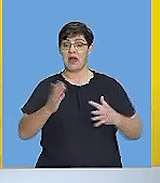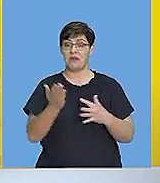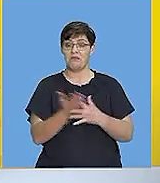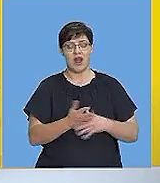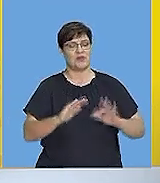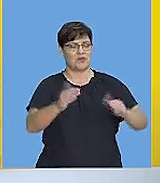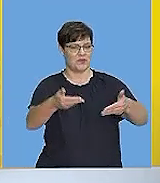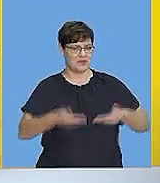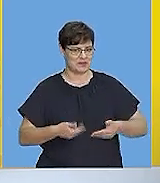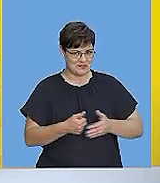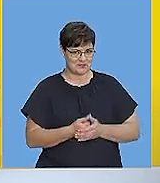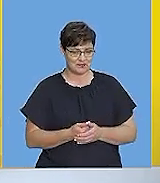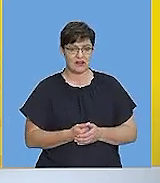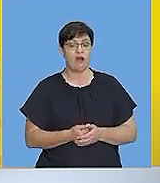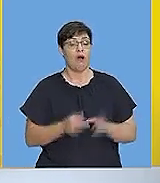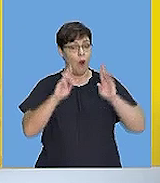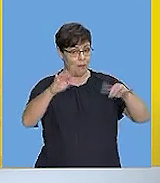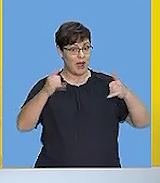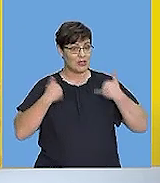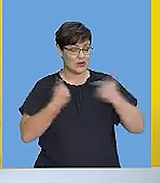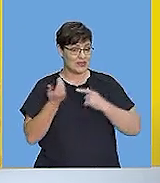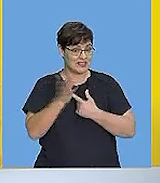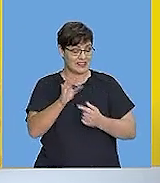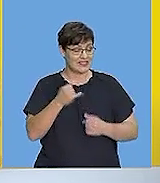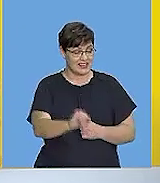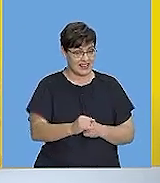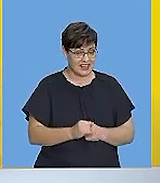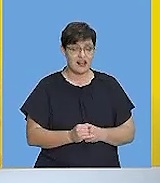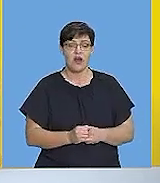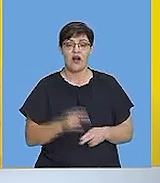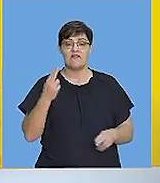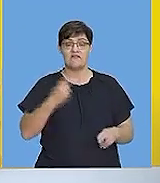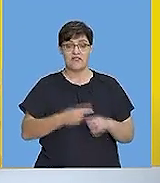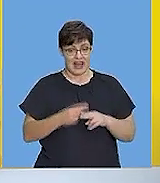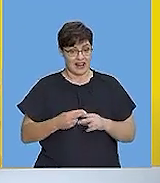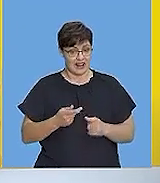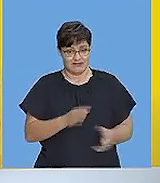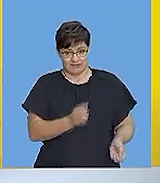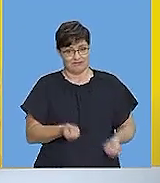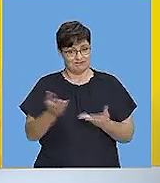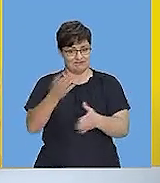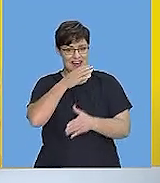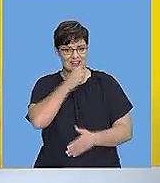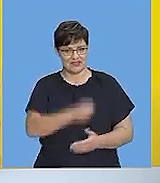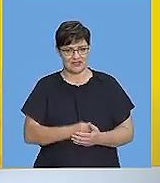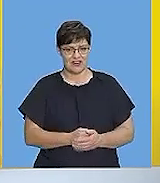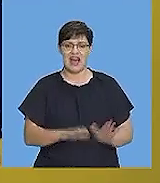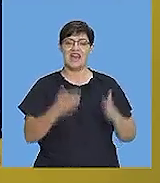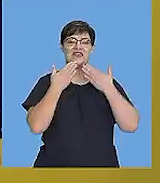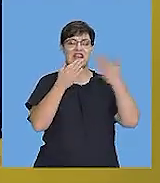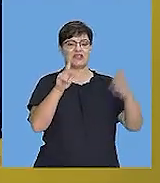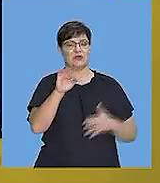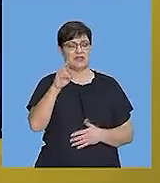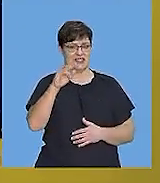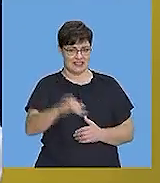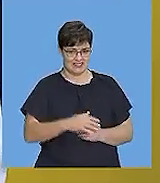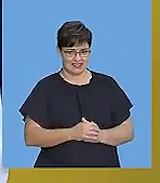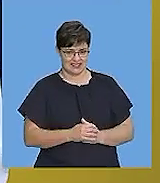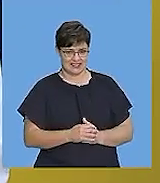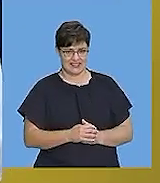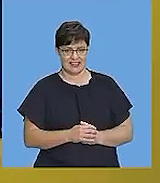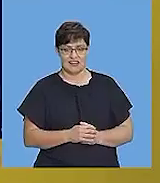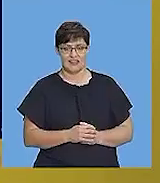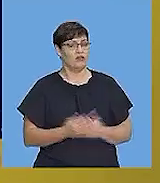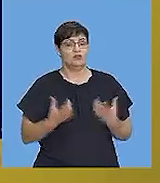Welcome back from the break, Matrix. I hope you guys are still enjoying the show. We're in the final stretch, so over to you, Ashraf. Thank you, Luni.